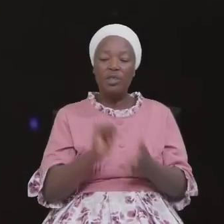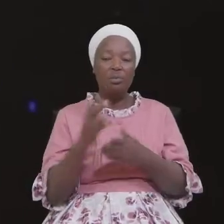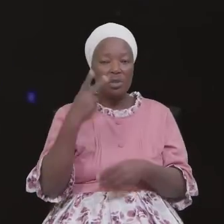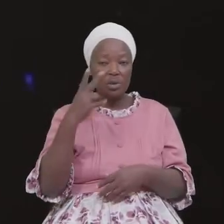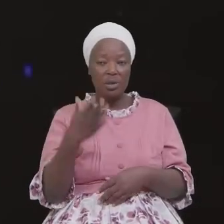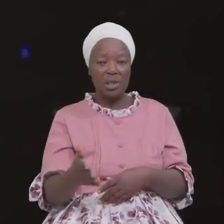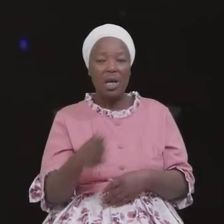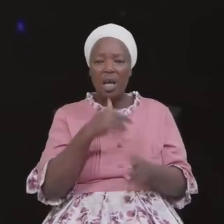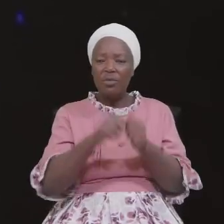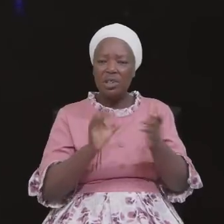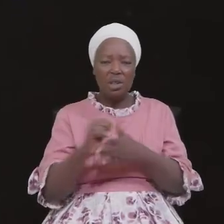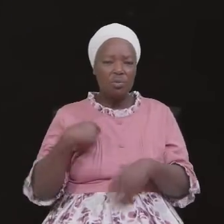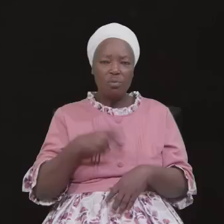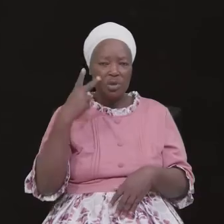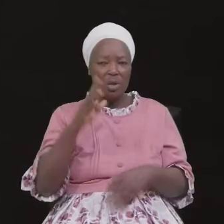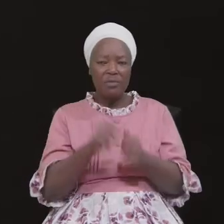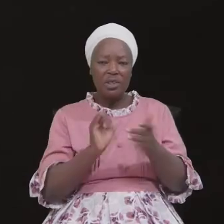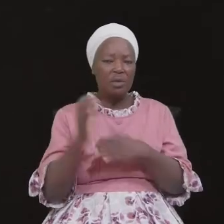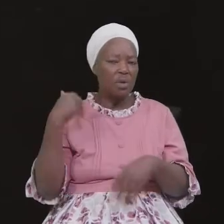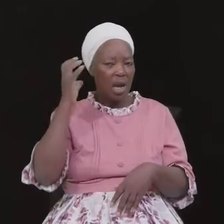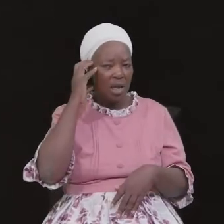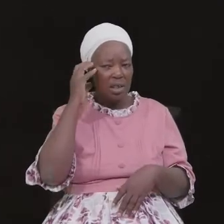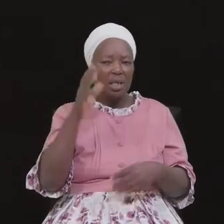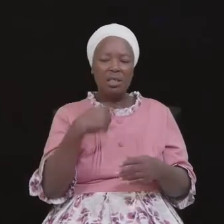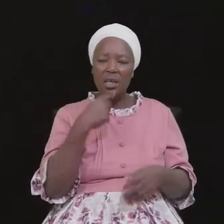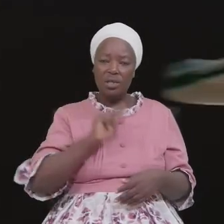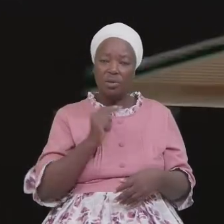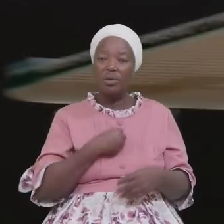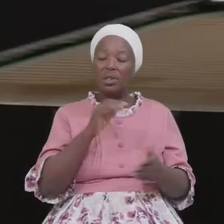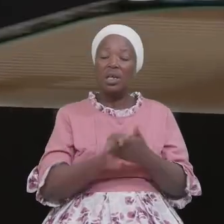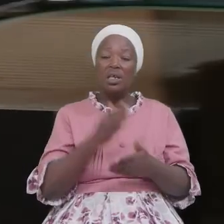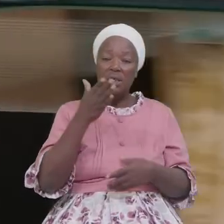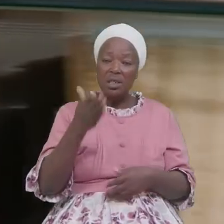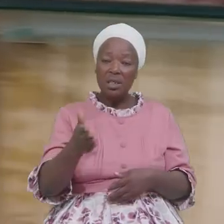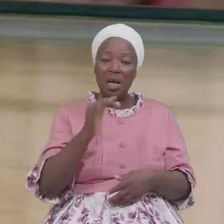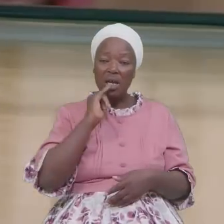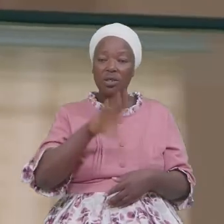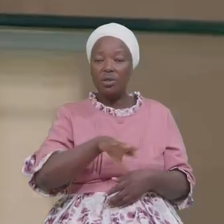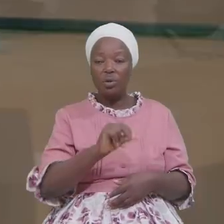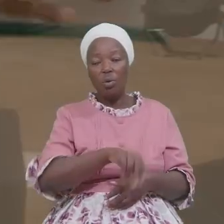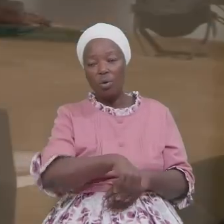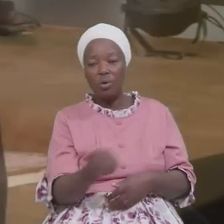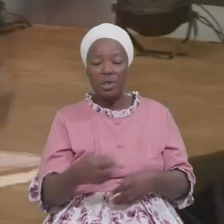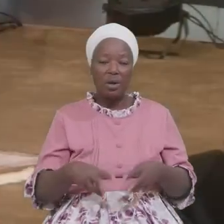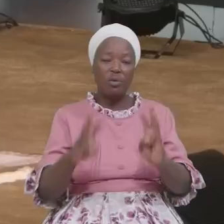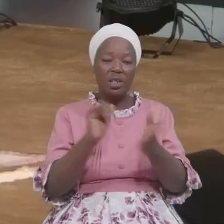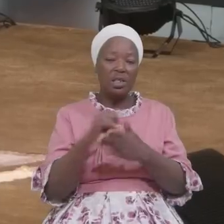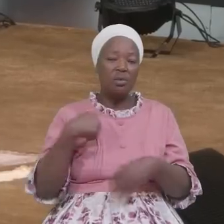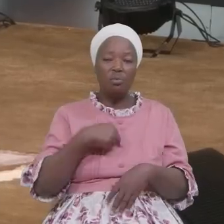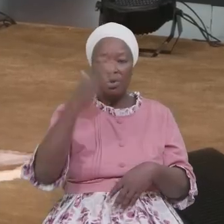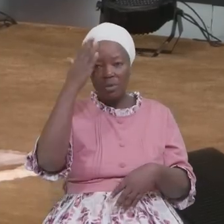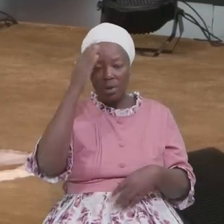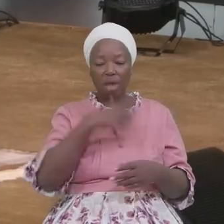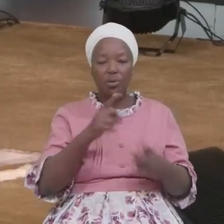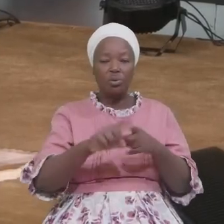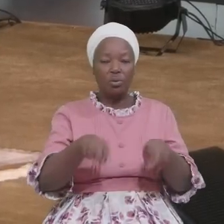saw, everything we heard tells us there is no other direction to go but to